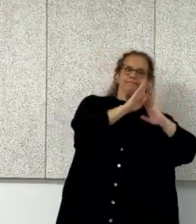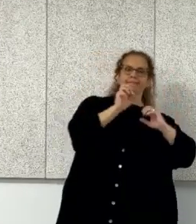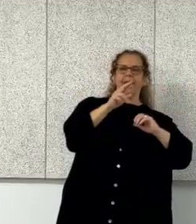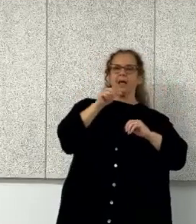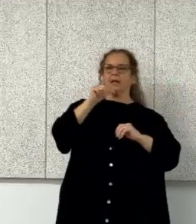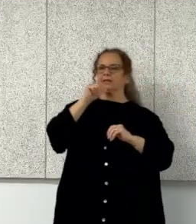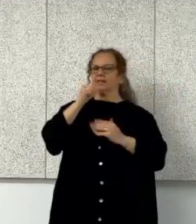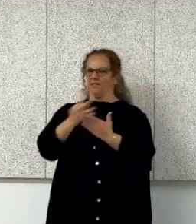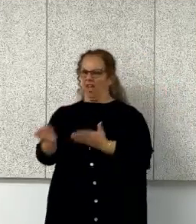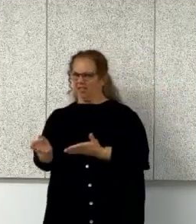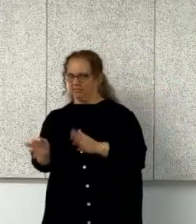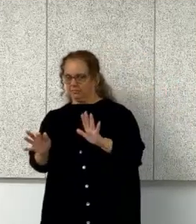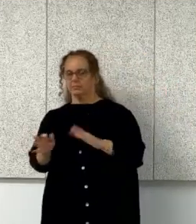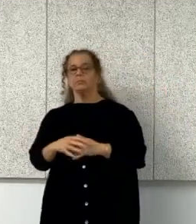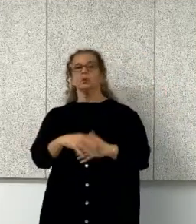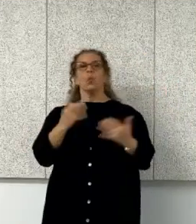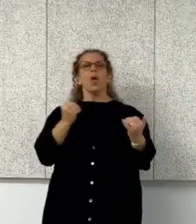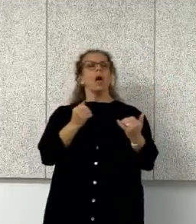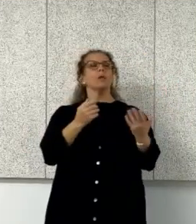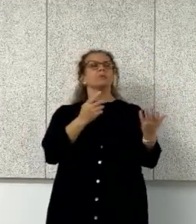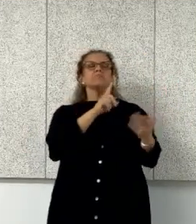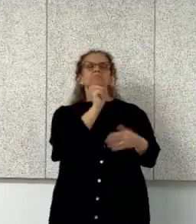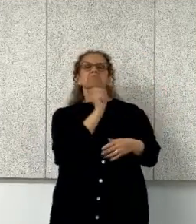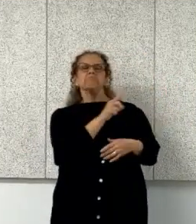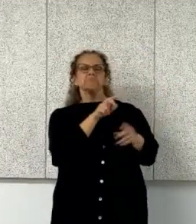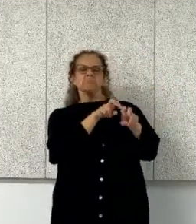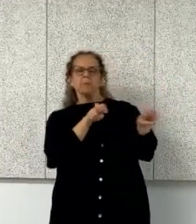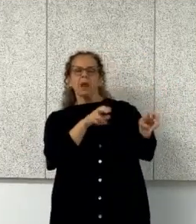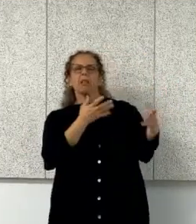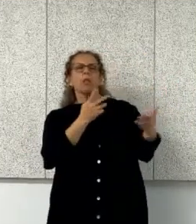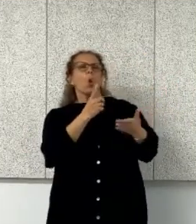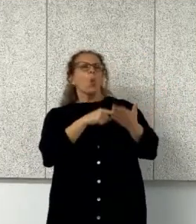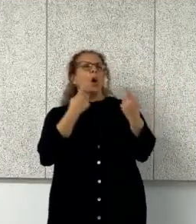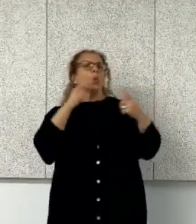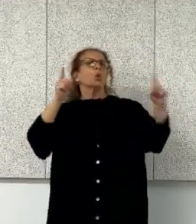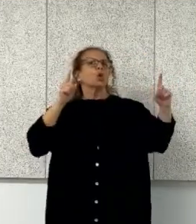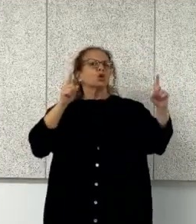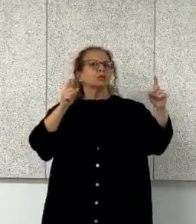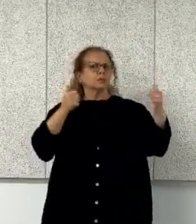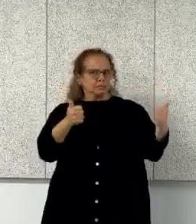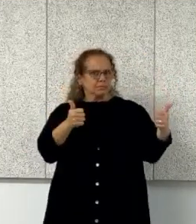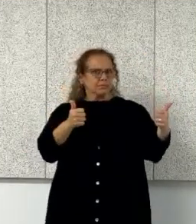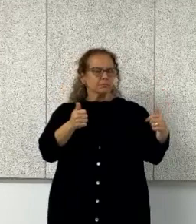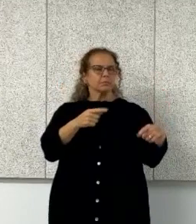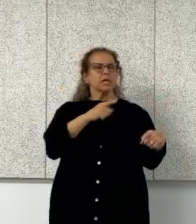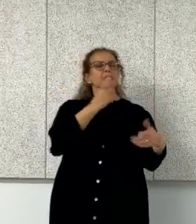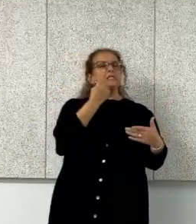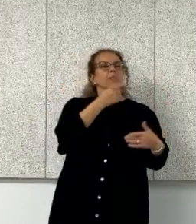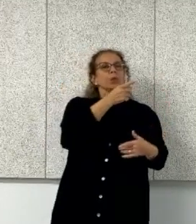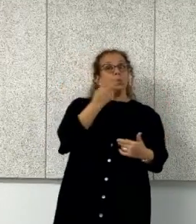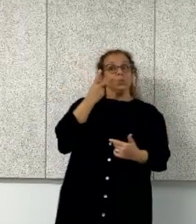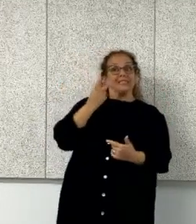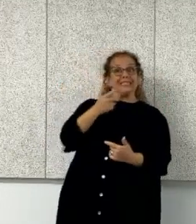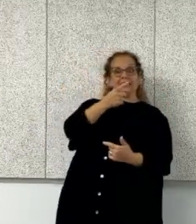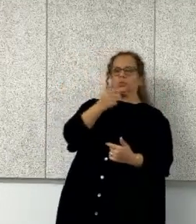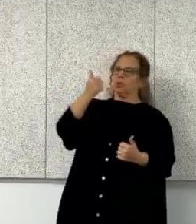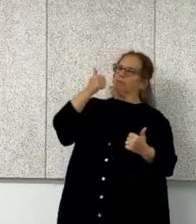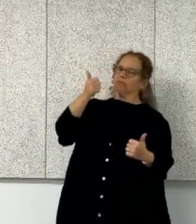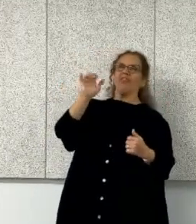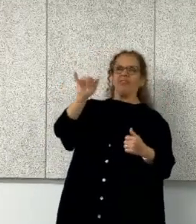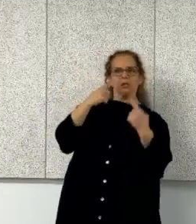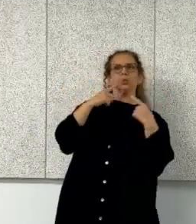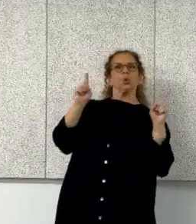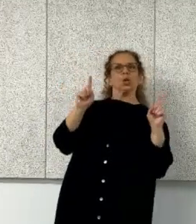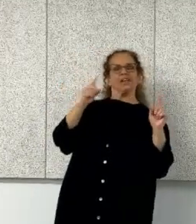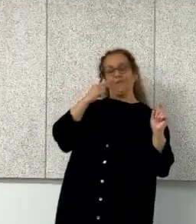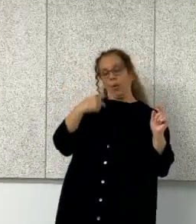lightning round, what's working? Like something that you, some tactic, some approach, something you've seen that you're like, yeah, that worked for me or for them